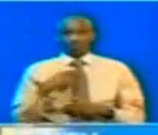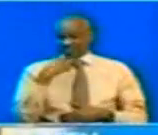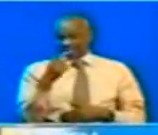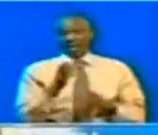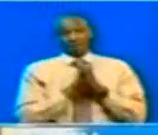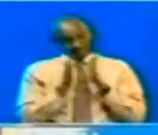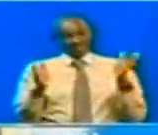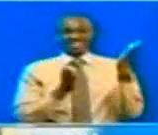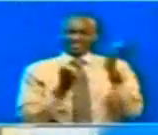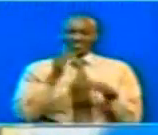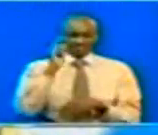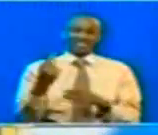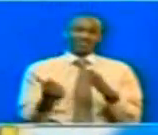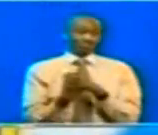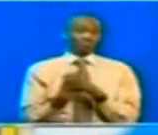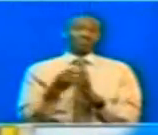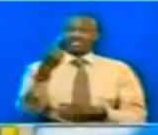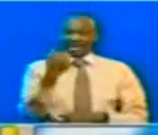servants to show up.